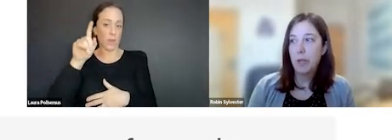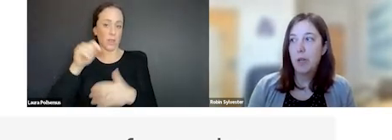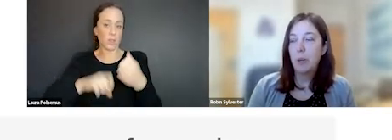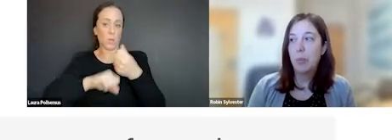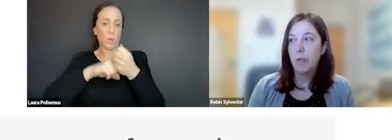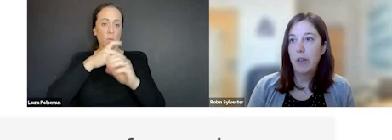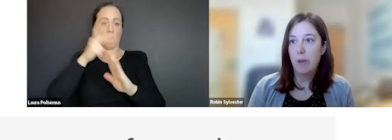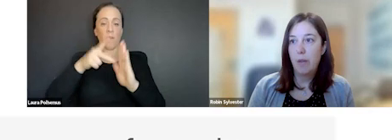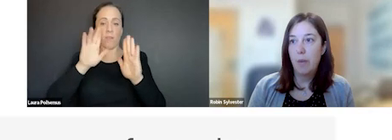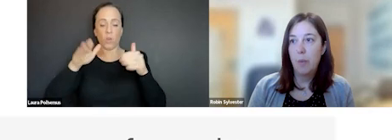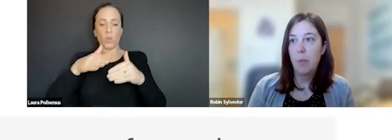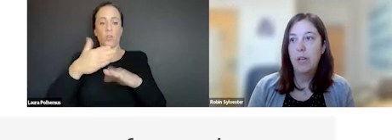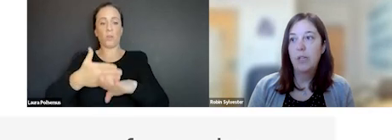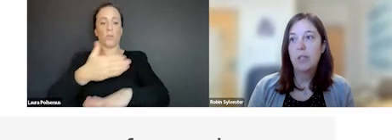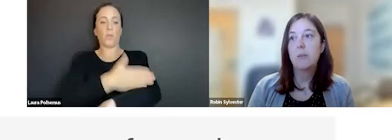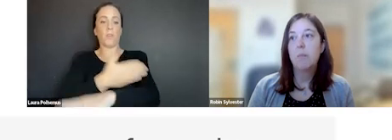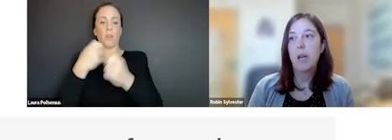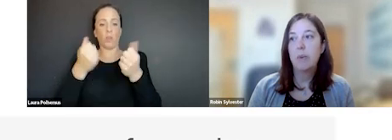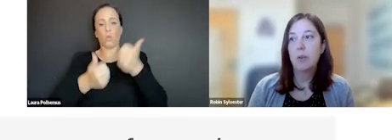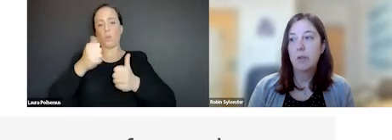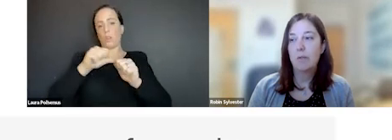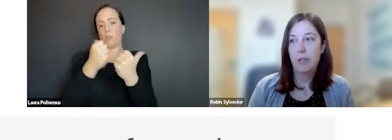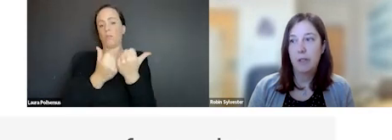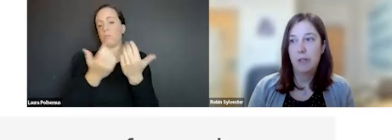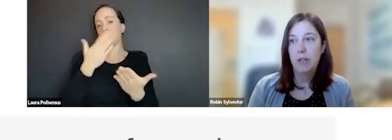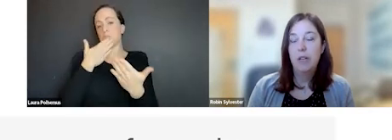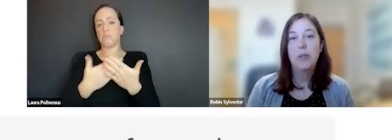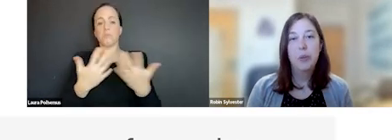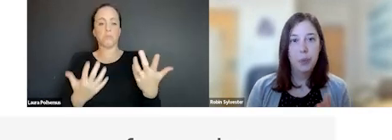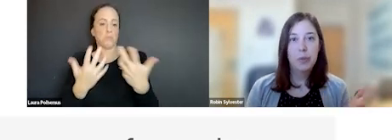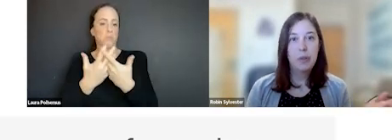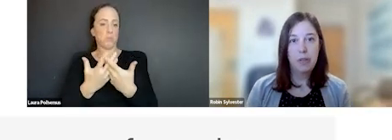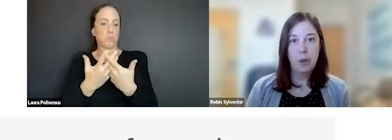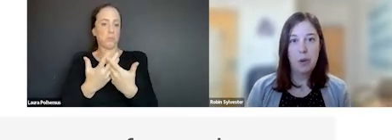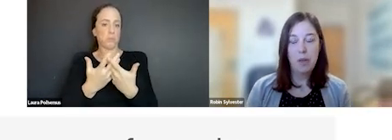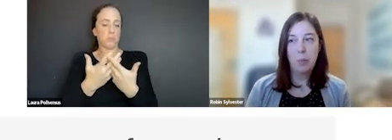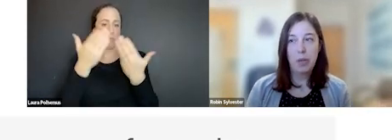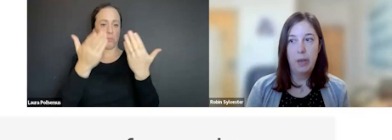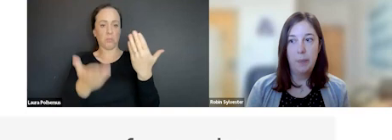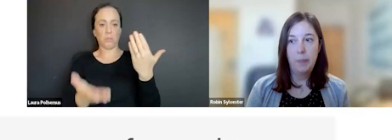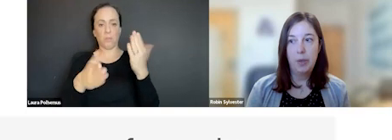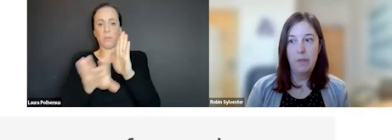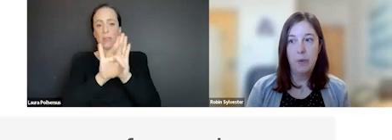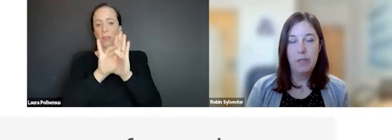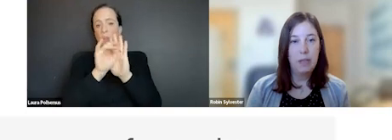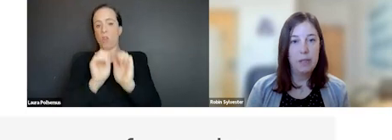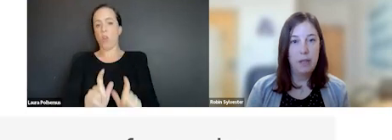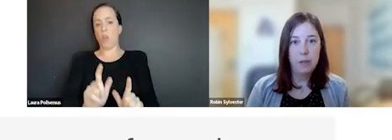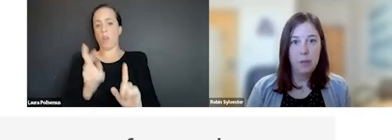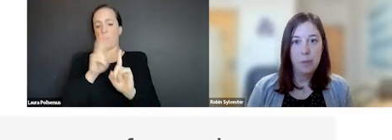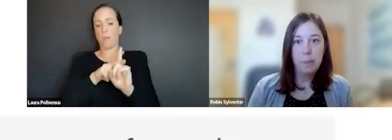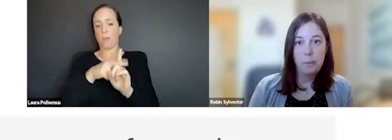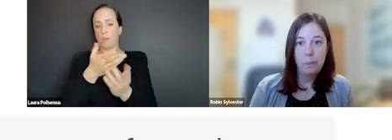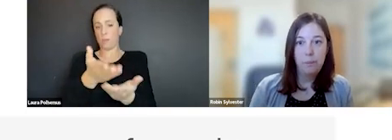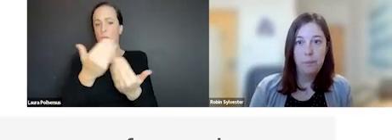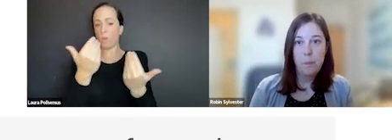program focused on improving health, what agencies might be a good fit? So select all that apply, and I'll give you a second to